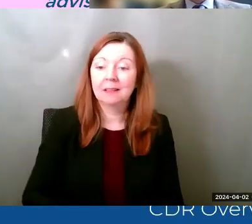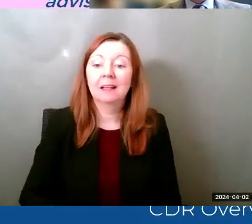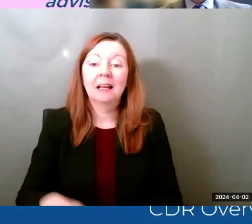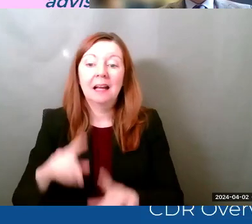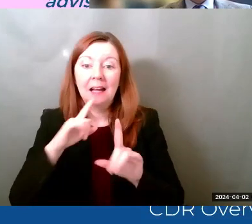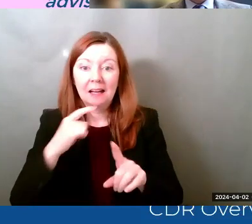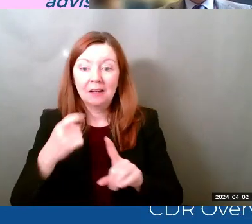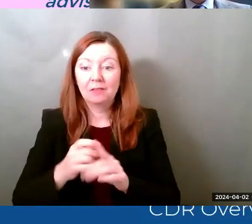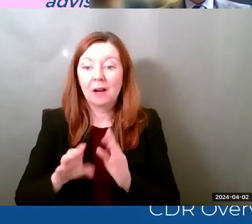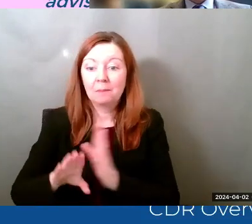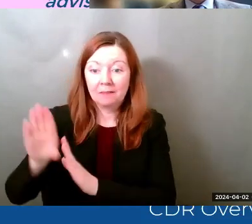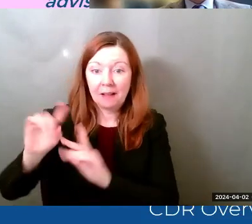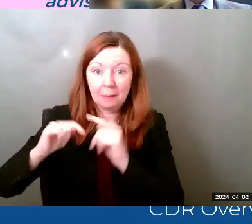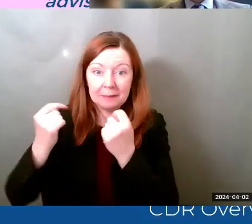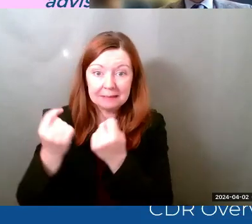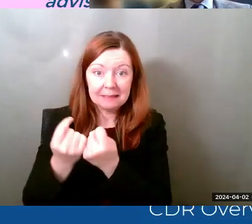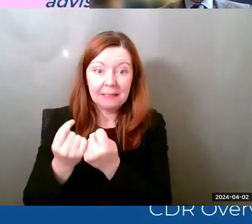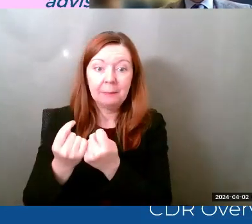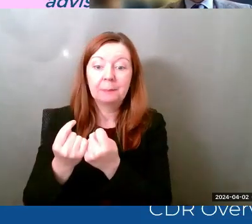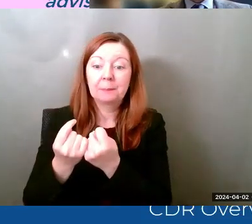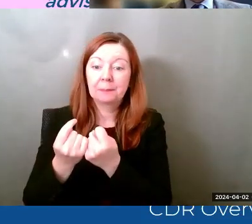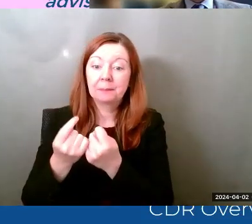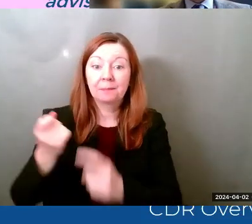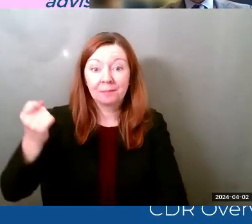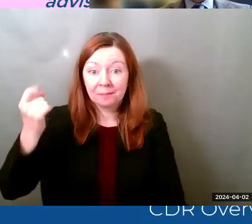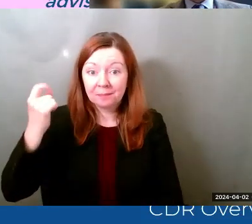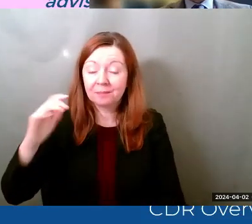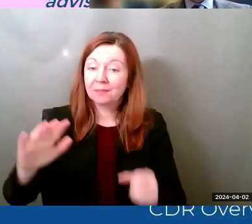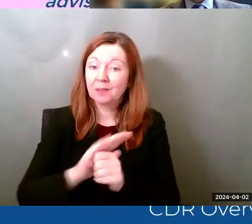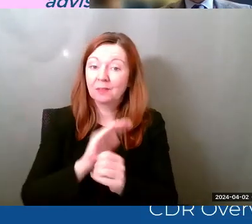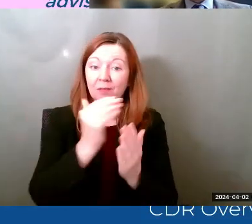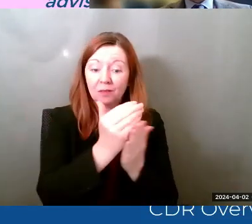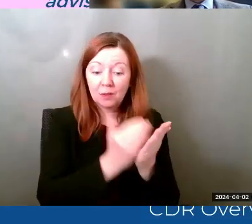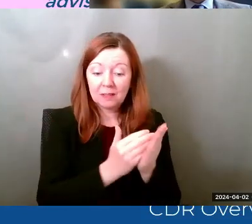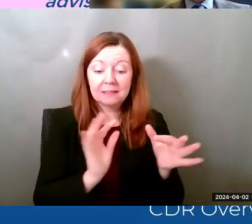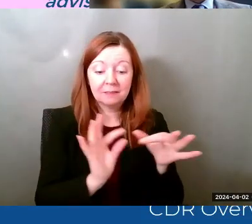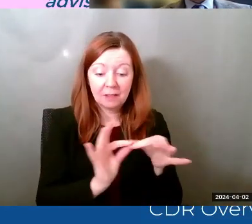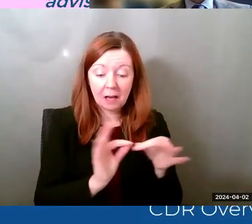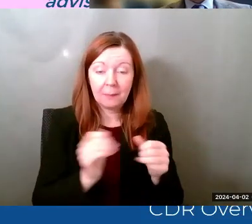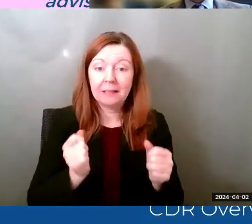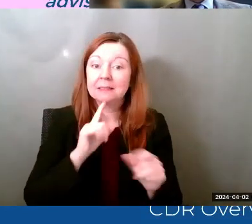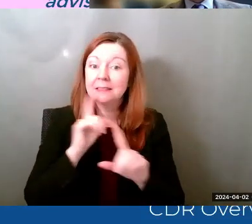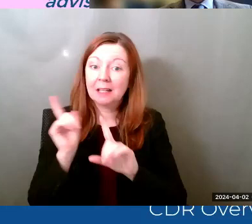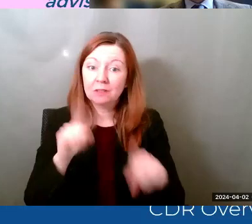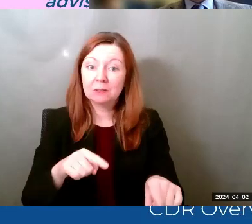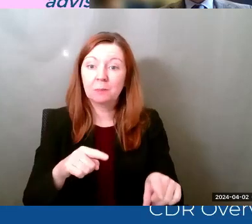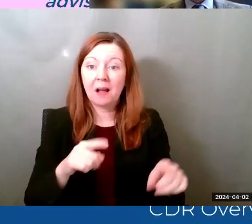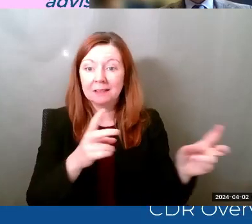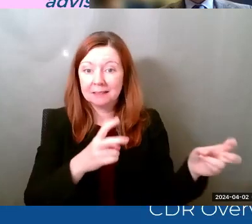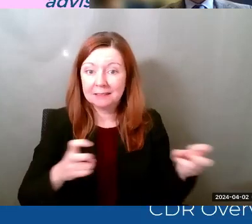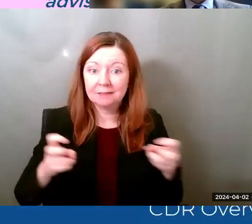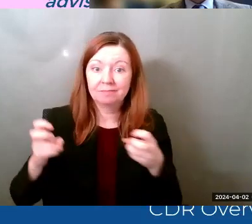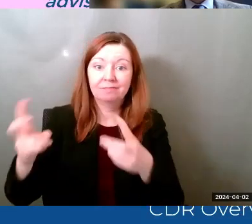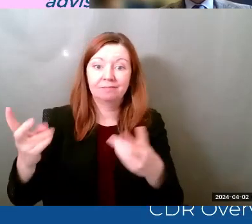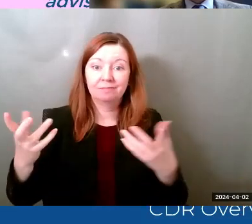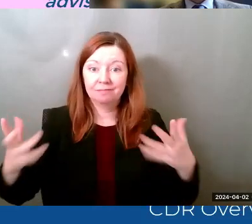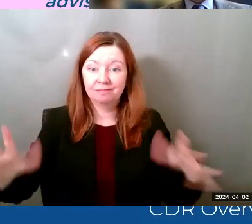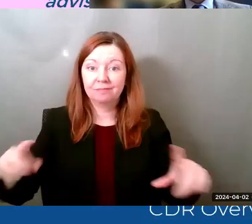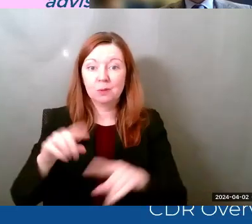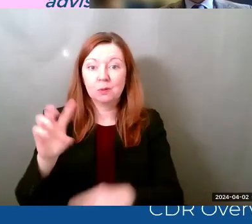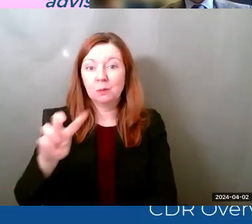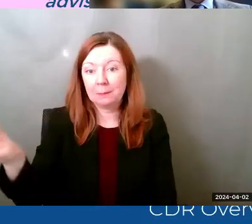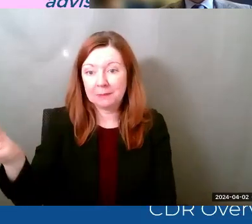the development team, as the full list of comments and responses has been uploaded to the